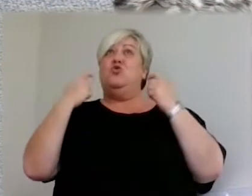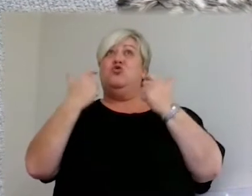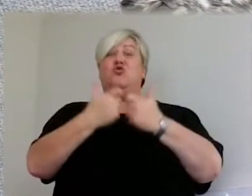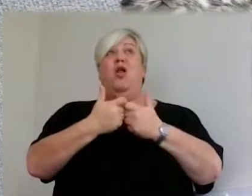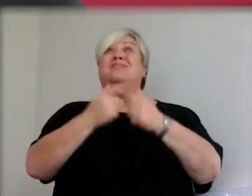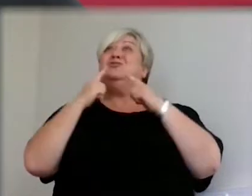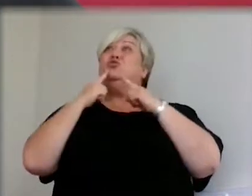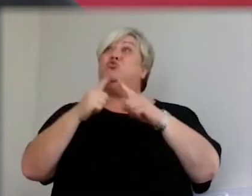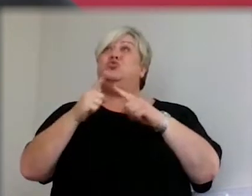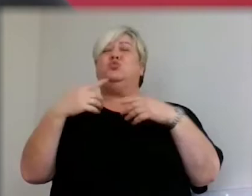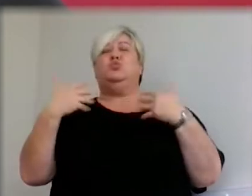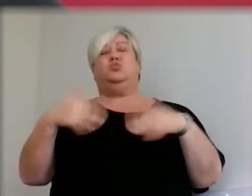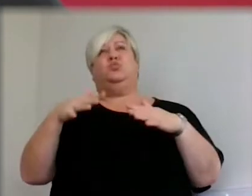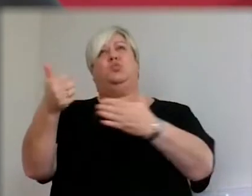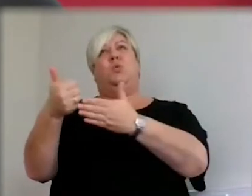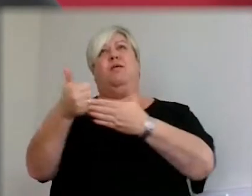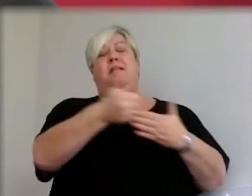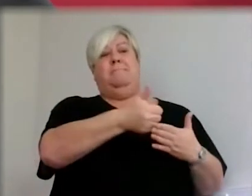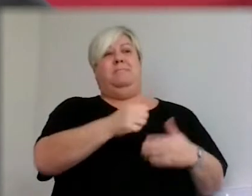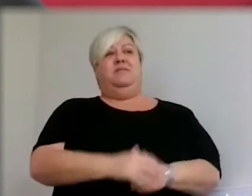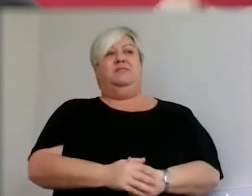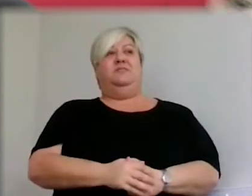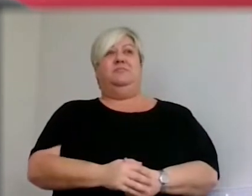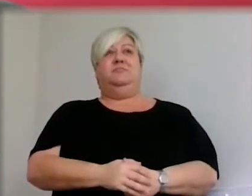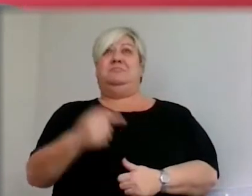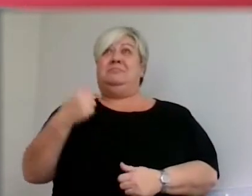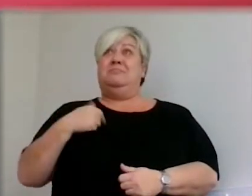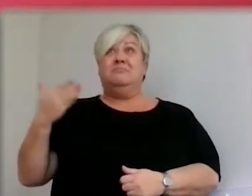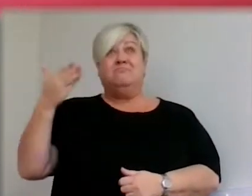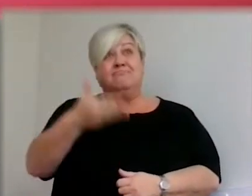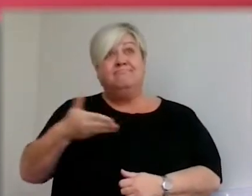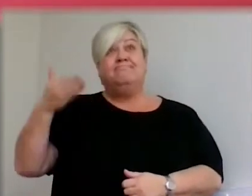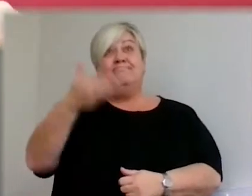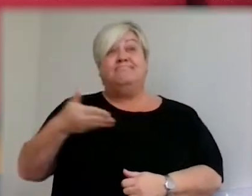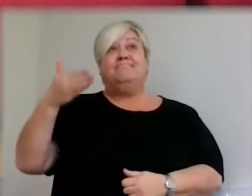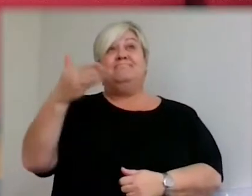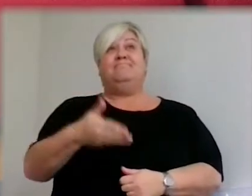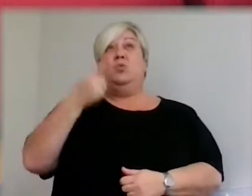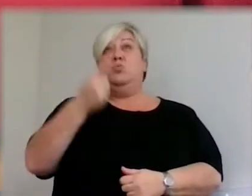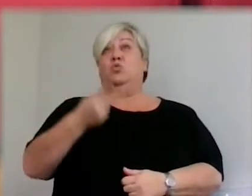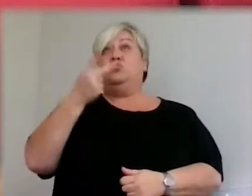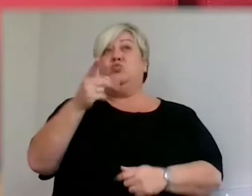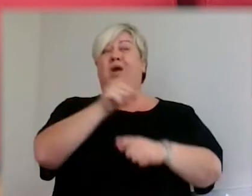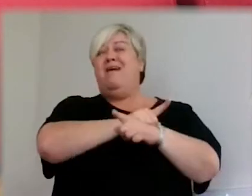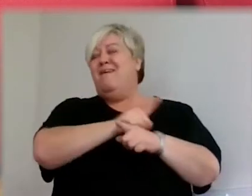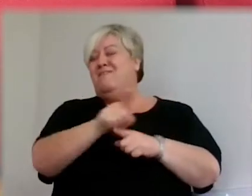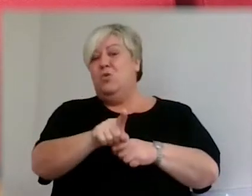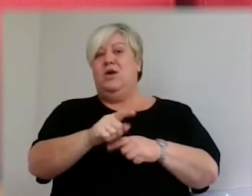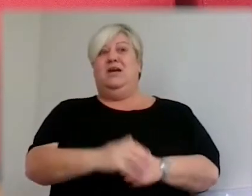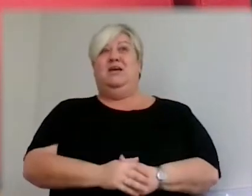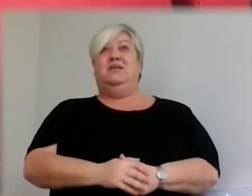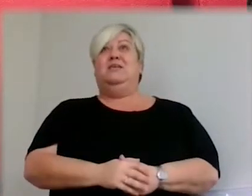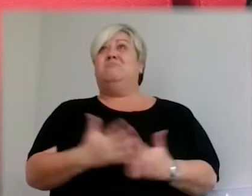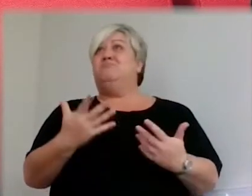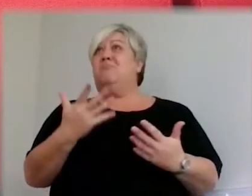tutors here have been very helpful. I've been coming here once, twice a week, and there's always, you